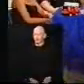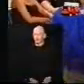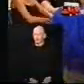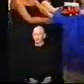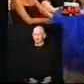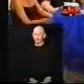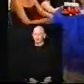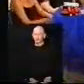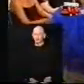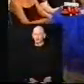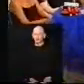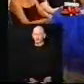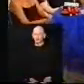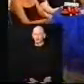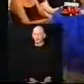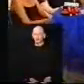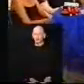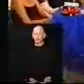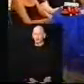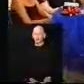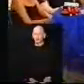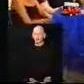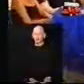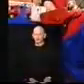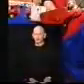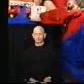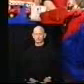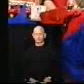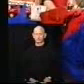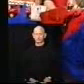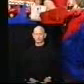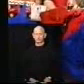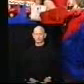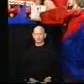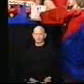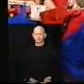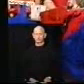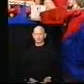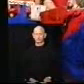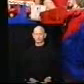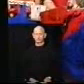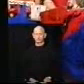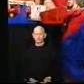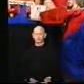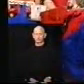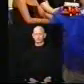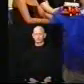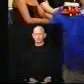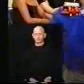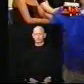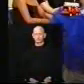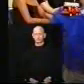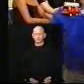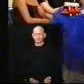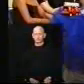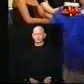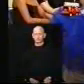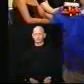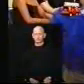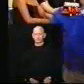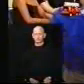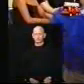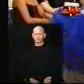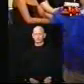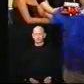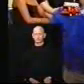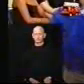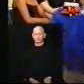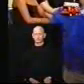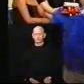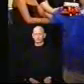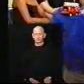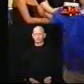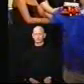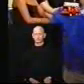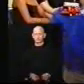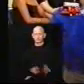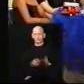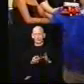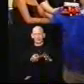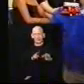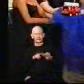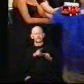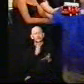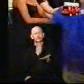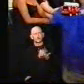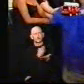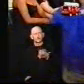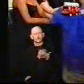Burlesque Burlesque Burlesque Well the thing is If it's your own I mean you're saying self-indulgent But that means it will come from the heart Which means